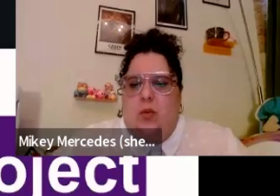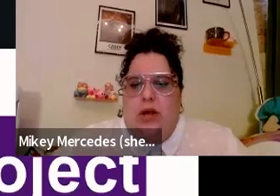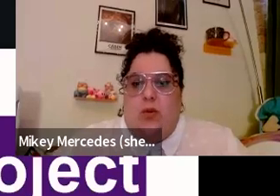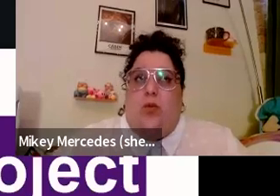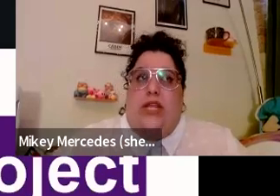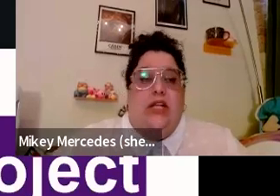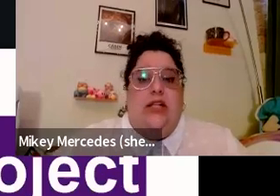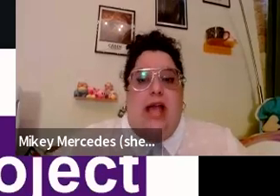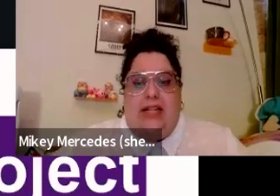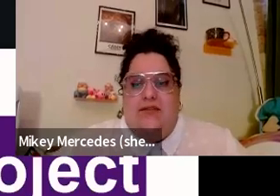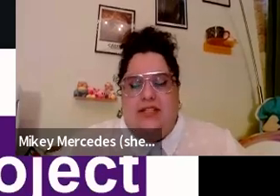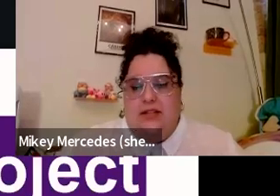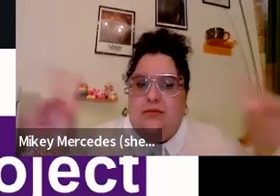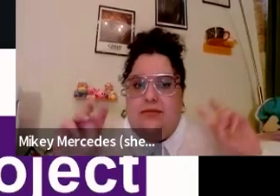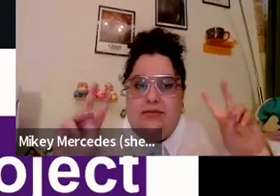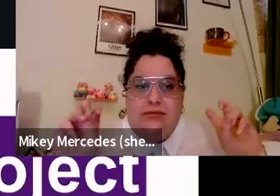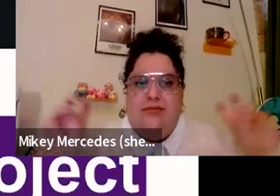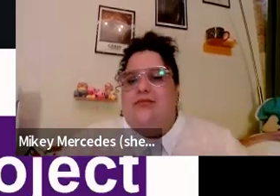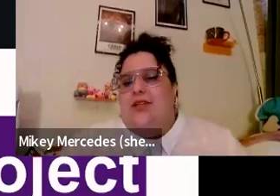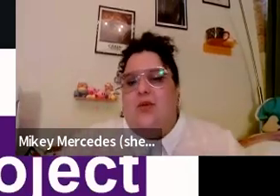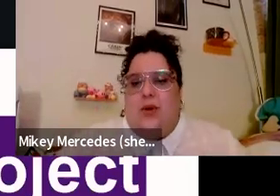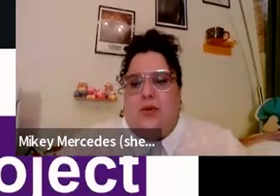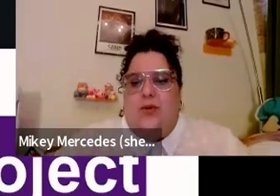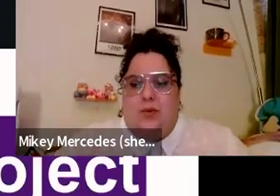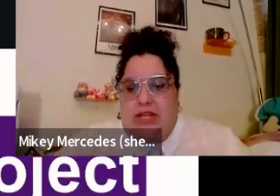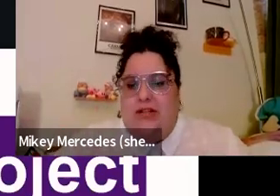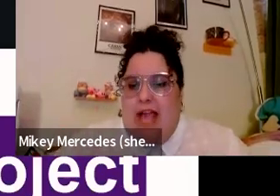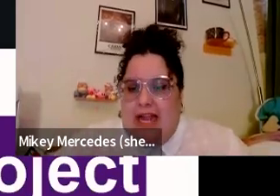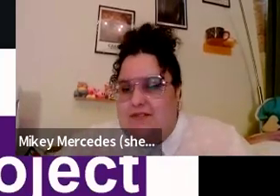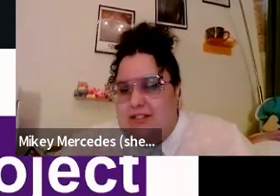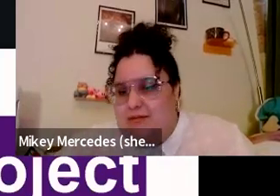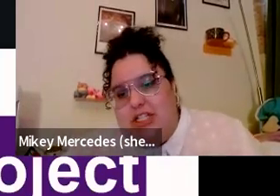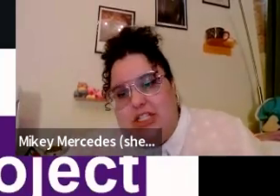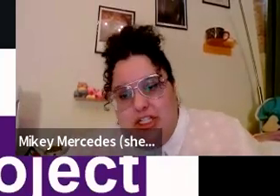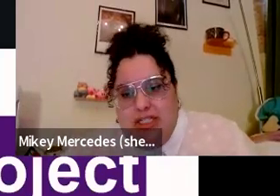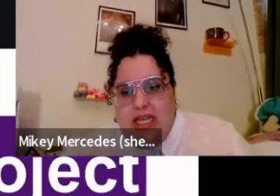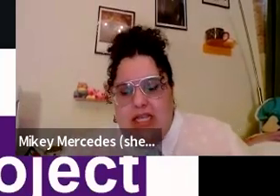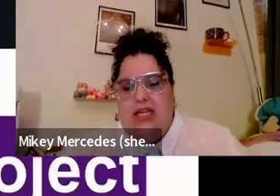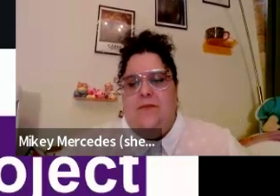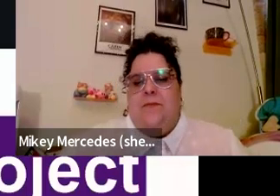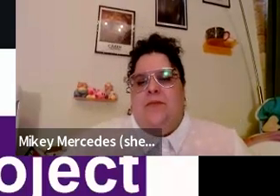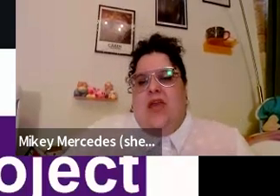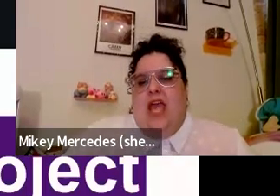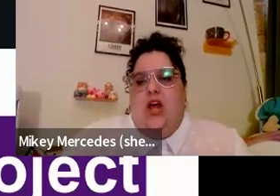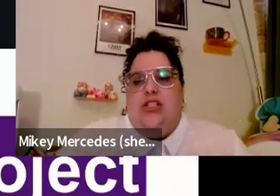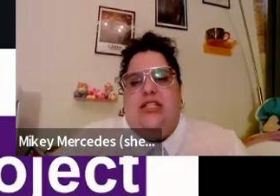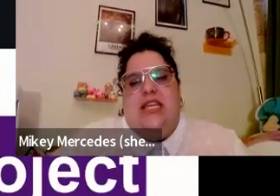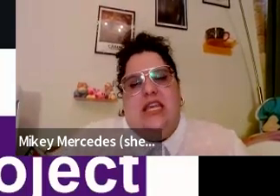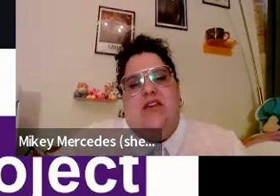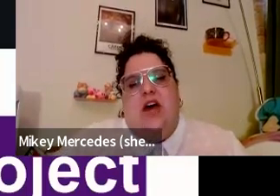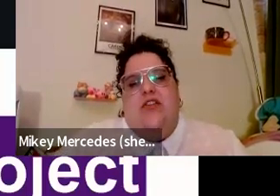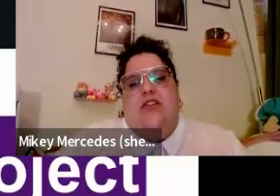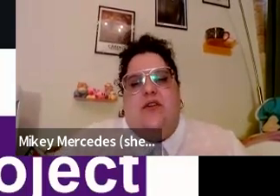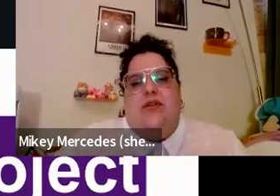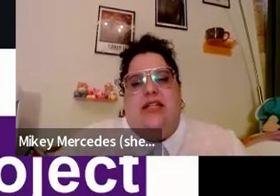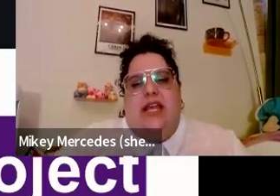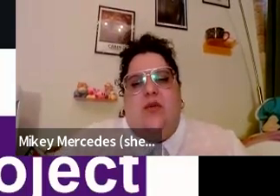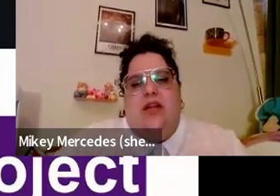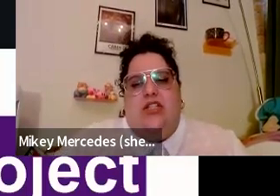And then there's also the desire to be accepted or assimilated into existing